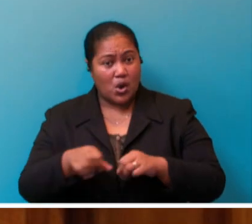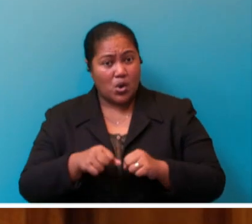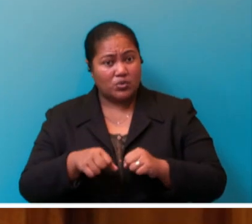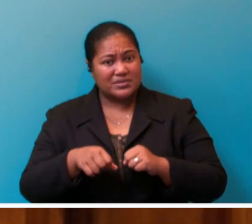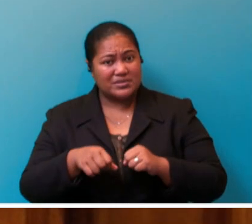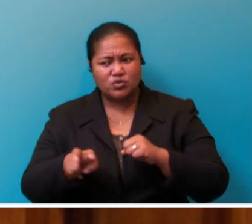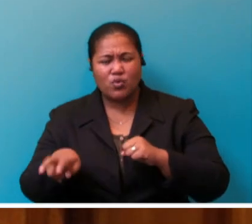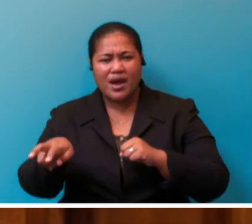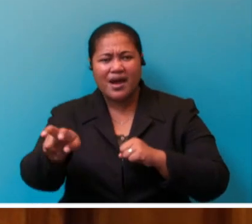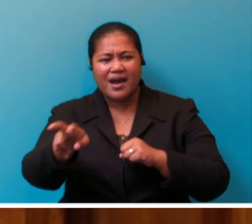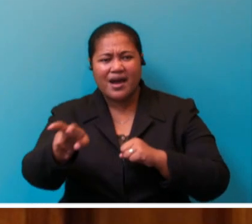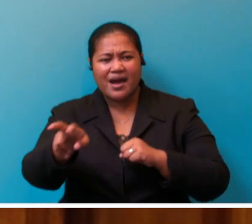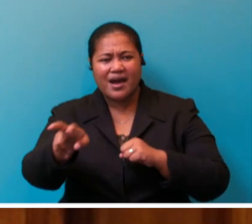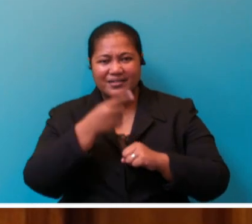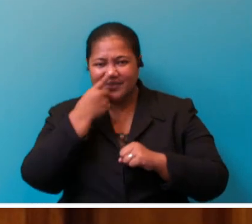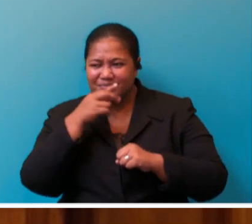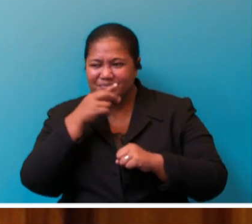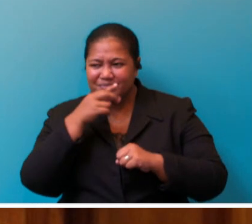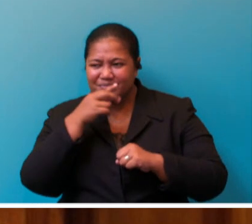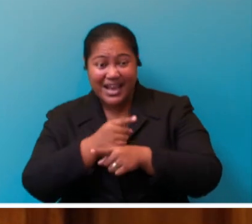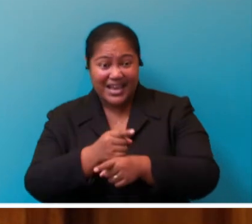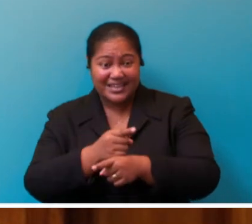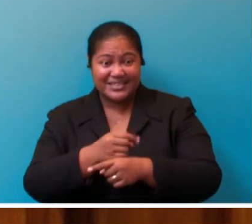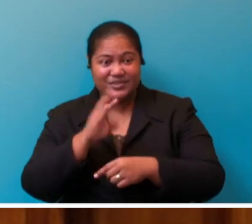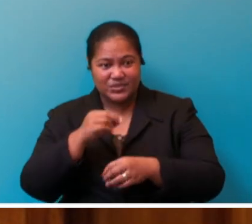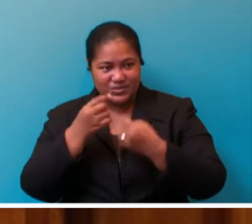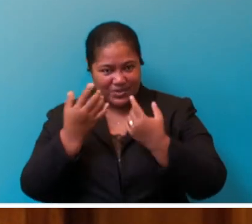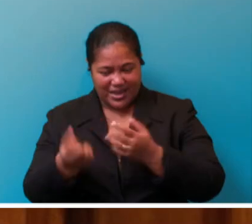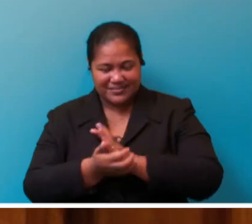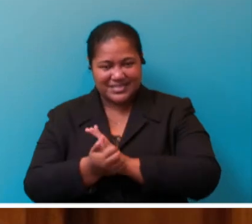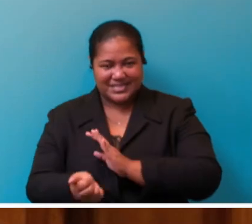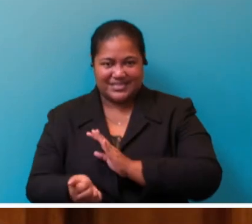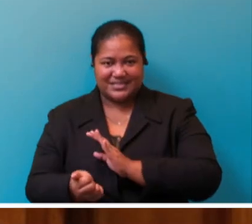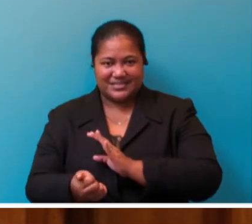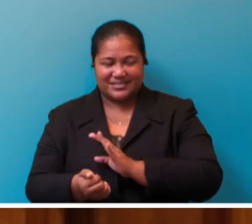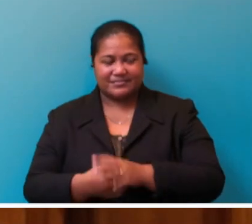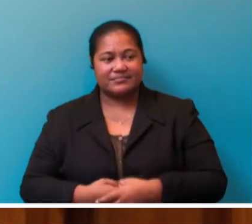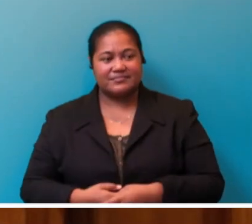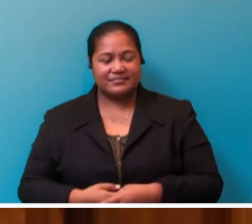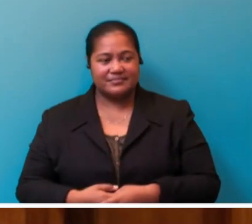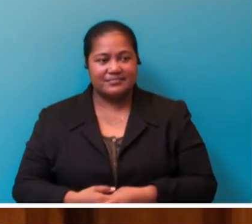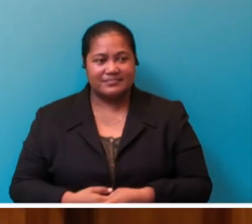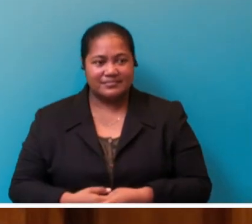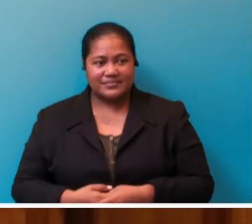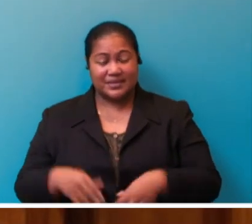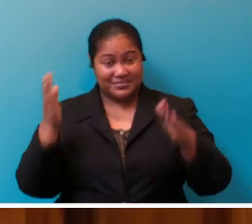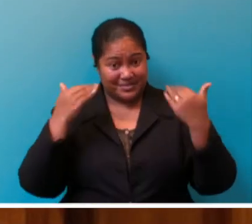equip aspiring and experienced guides with knowledge and skills in the field. The Speaker said, I'm pleased to